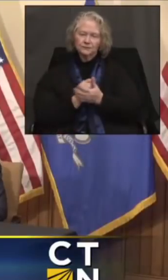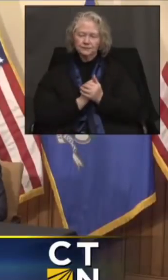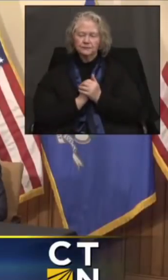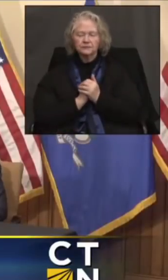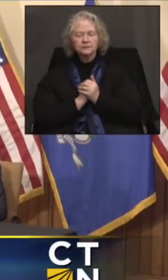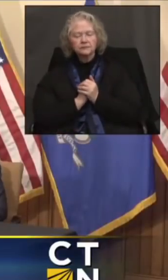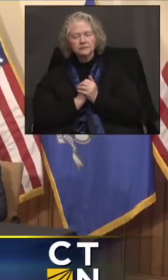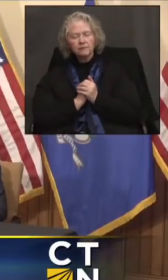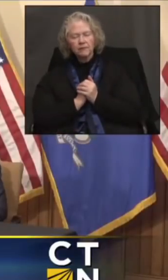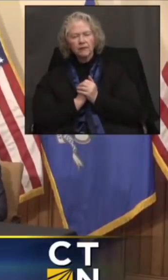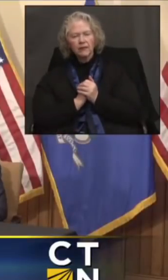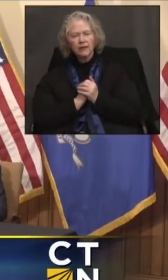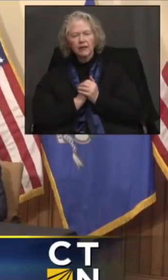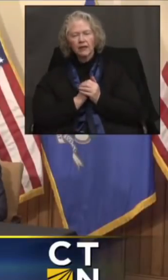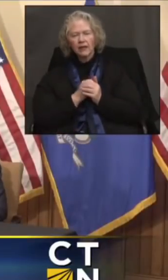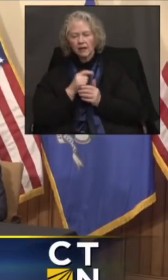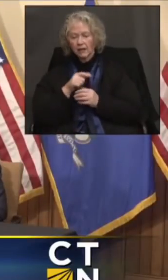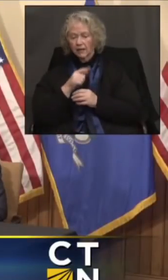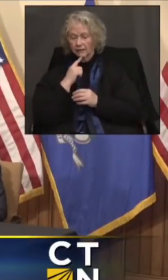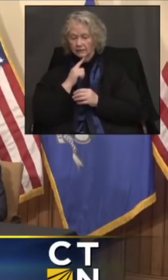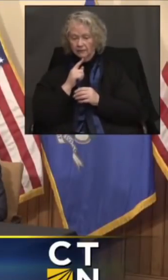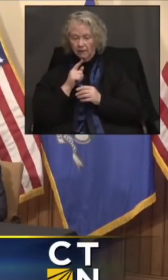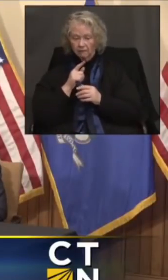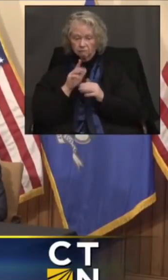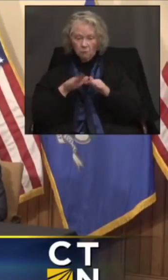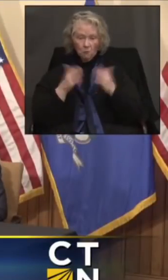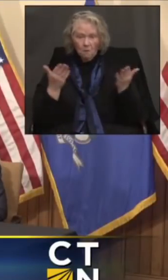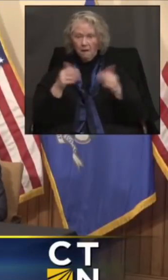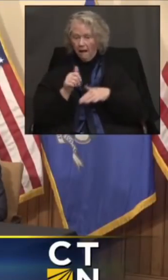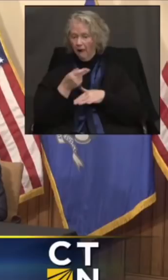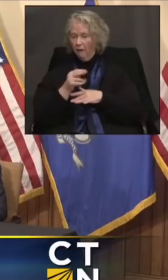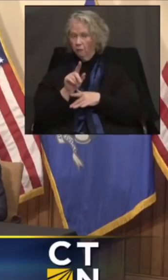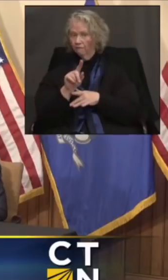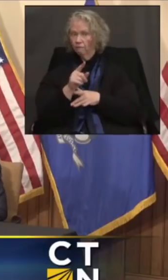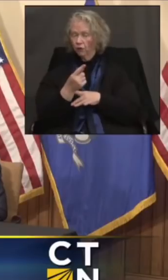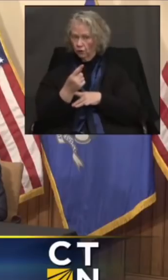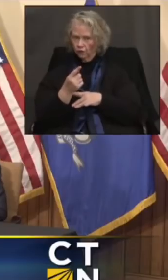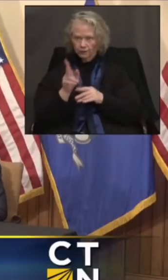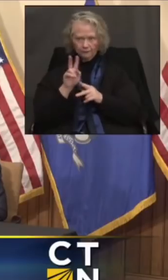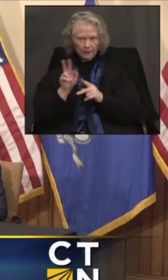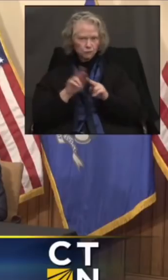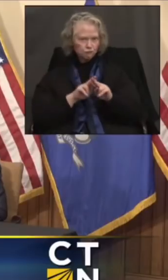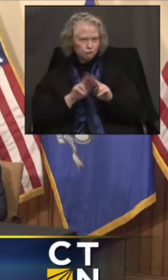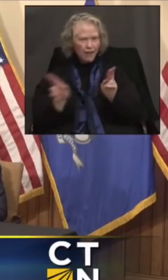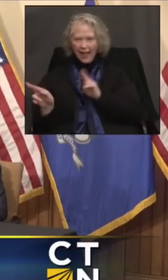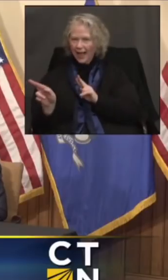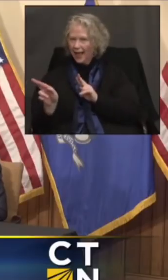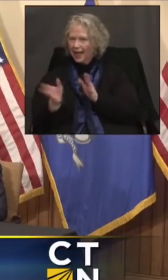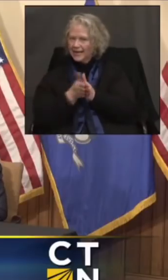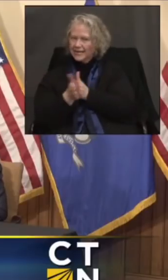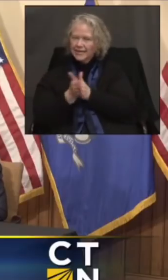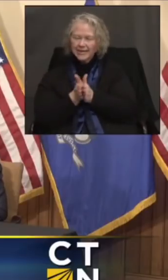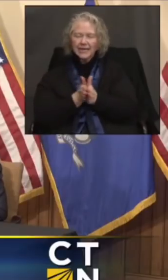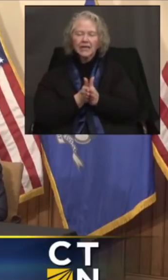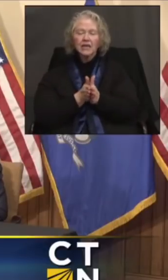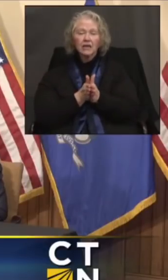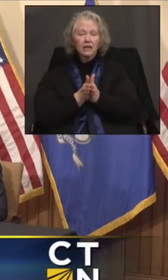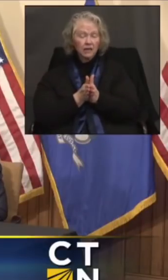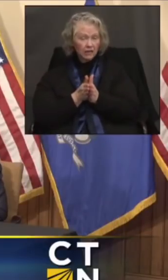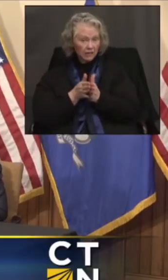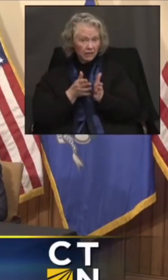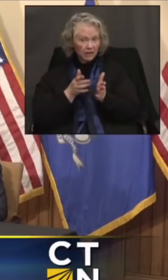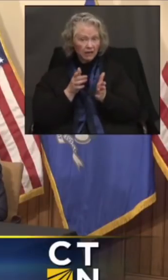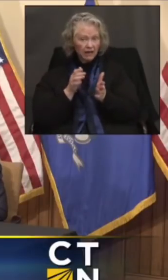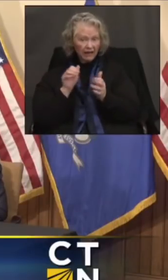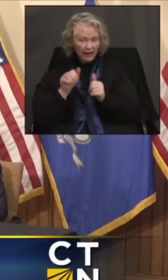And in terms of the April 1st eligibility date, I know there's a lot of people really ready to, jump the gun and get that going. Can they do anything